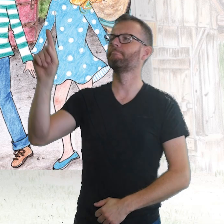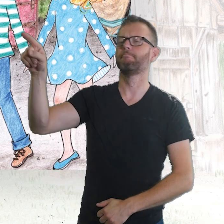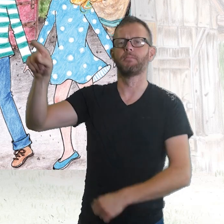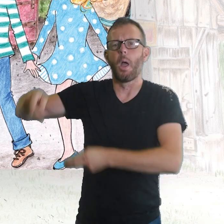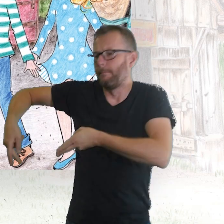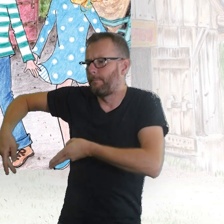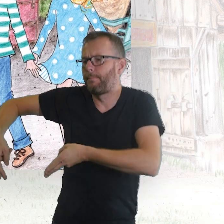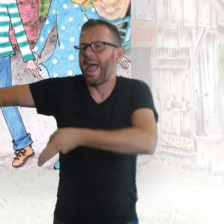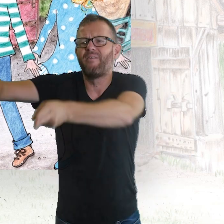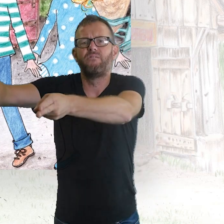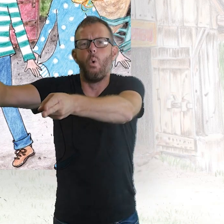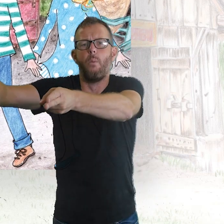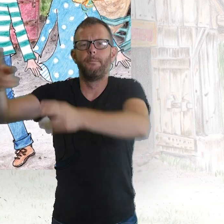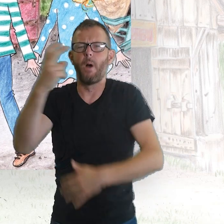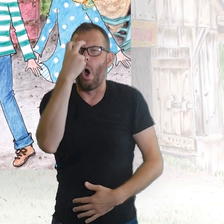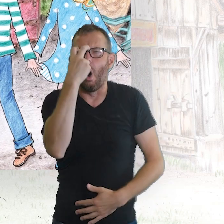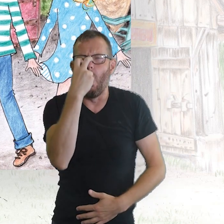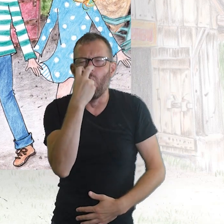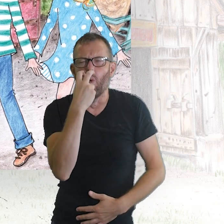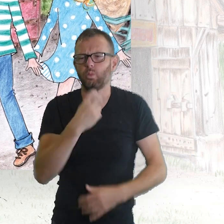There were old milk churns on the platform.